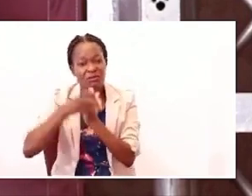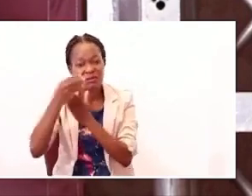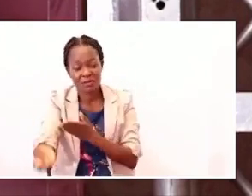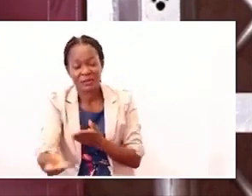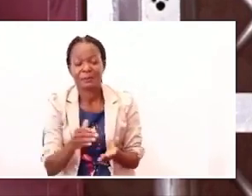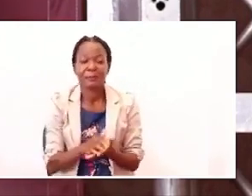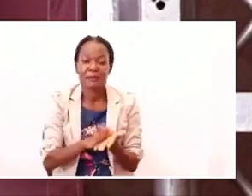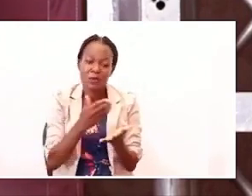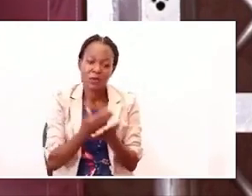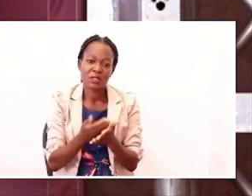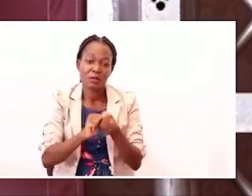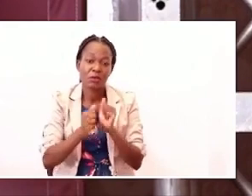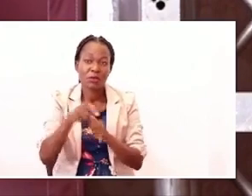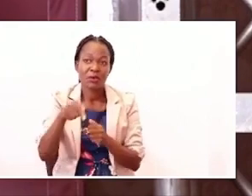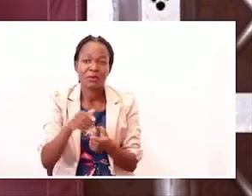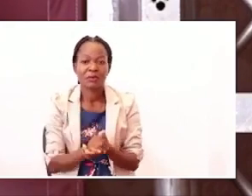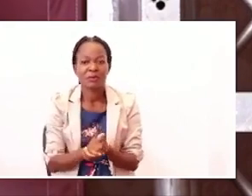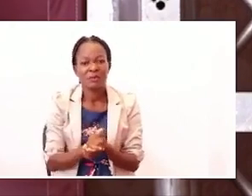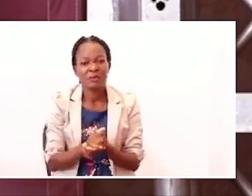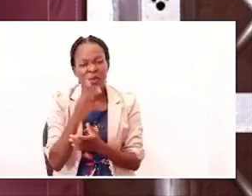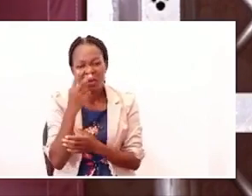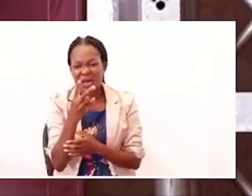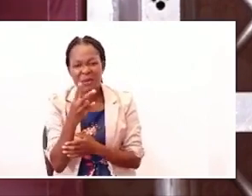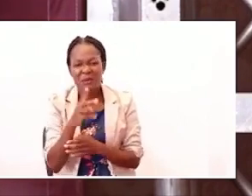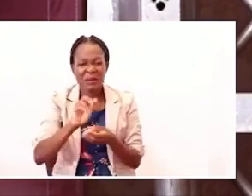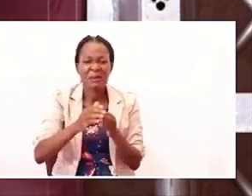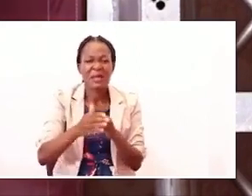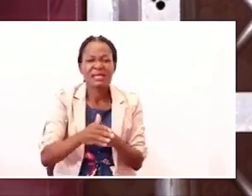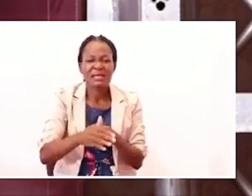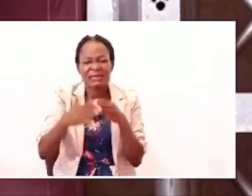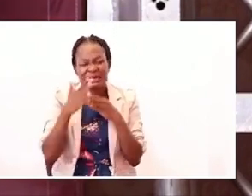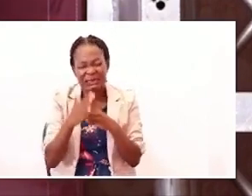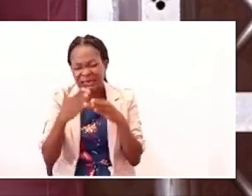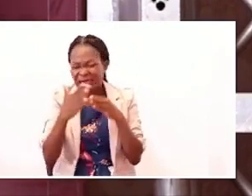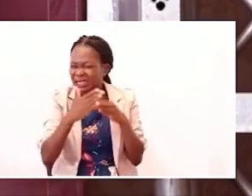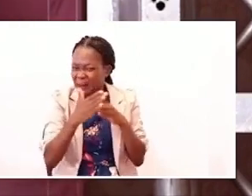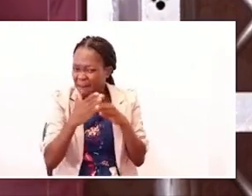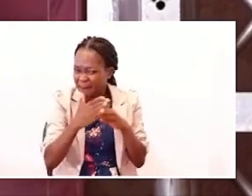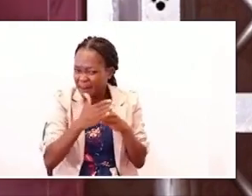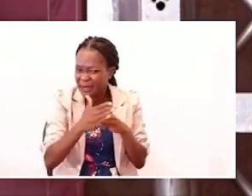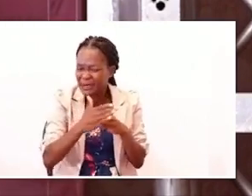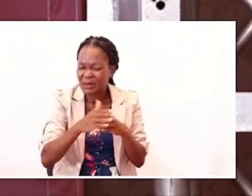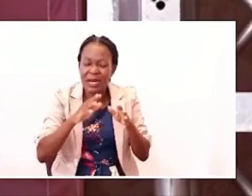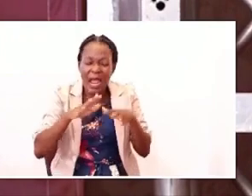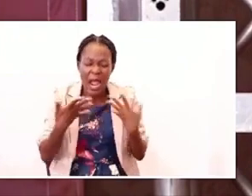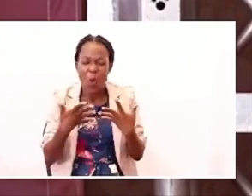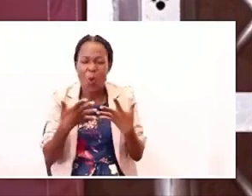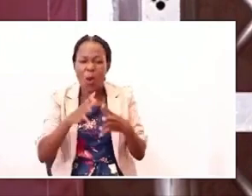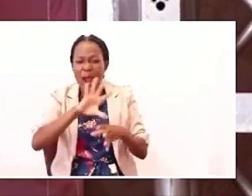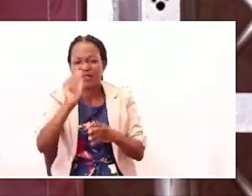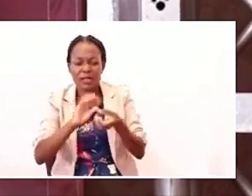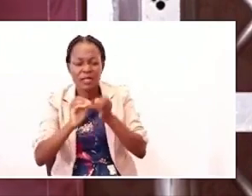And because of that, there is a natural limitation on the fiscal space that African governments have, and